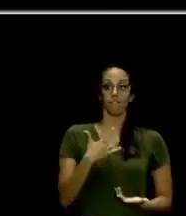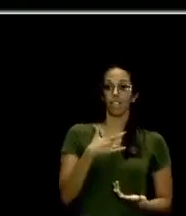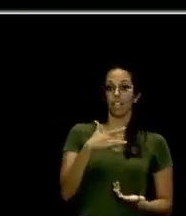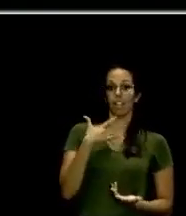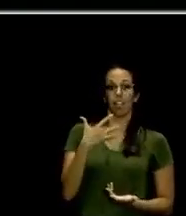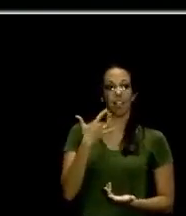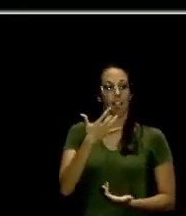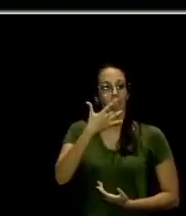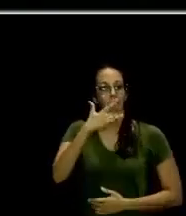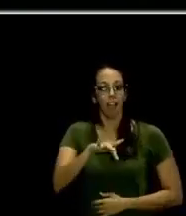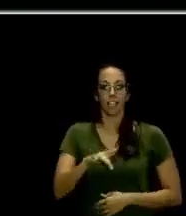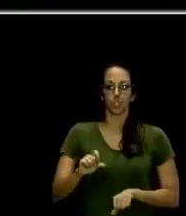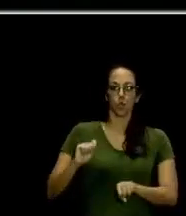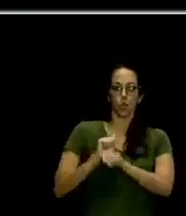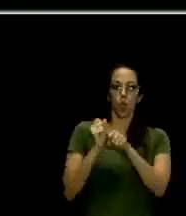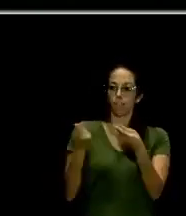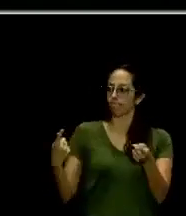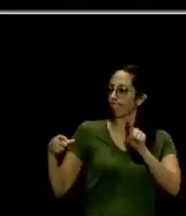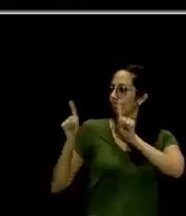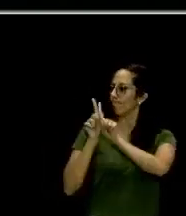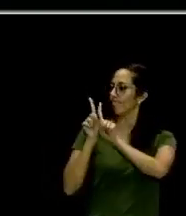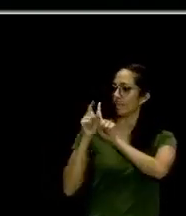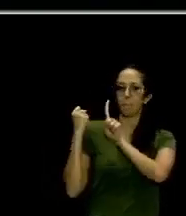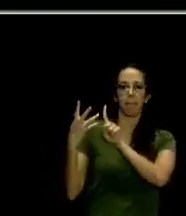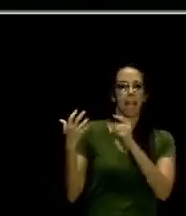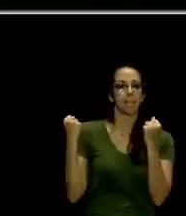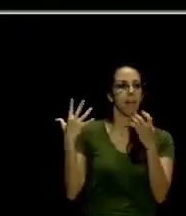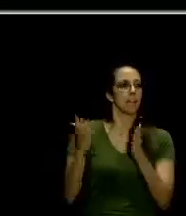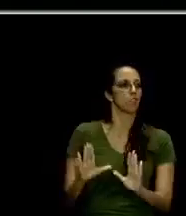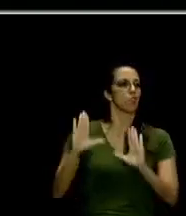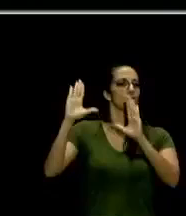work alongside a number of great leaders, many of